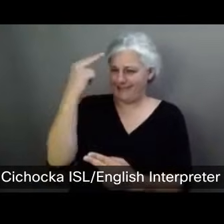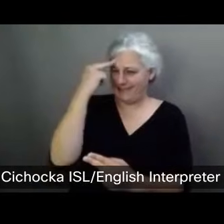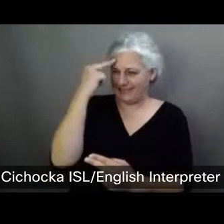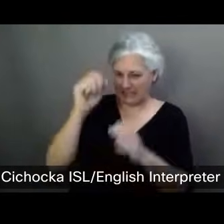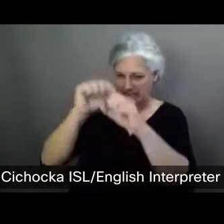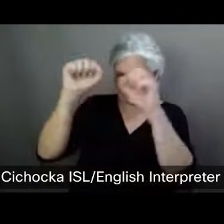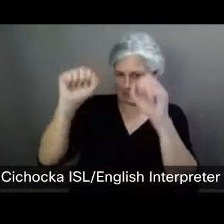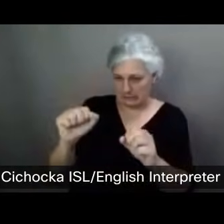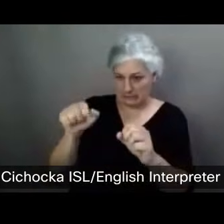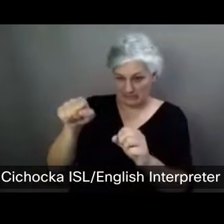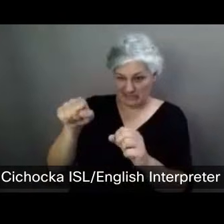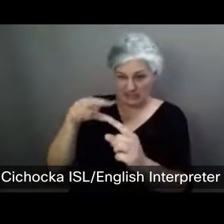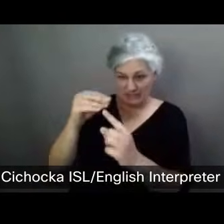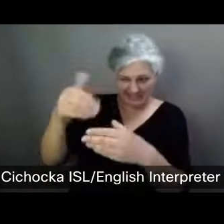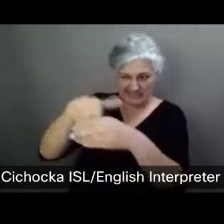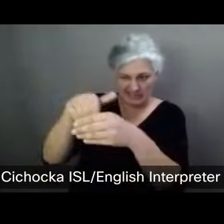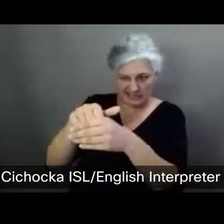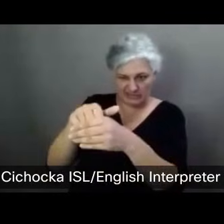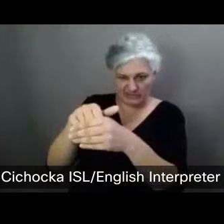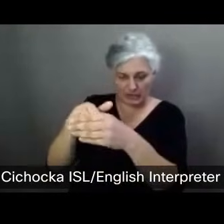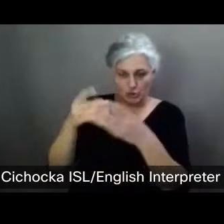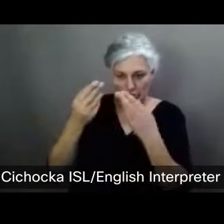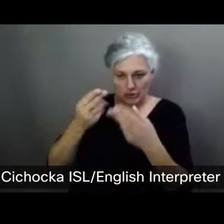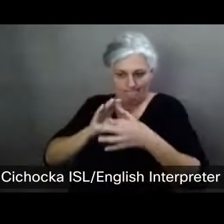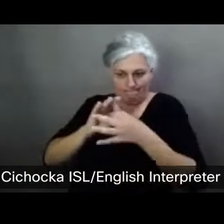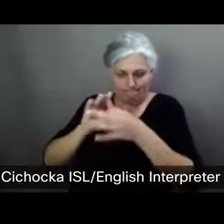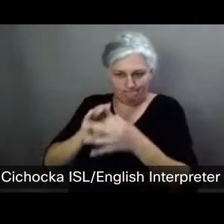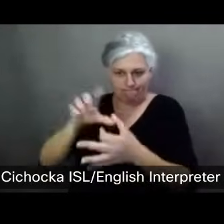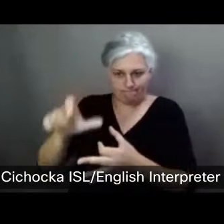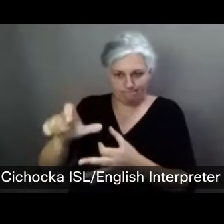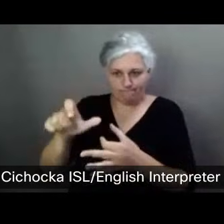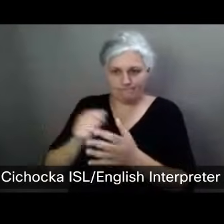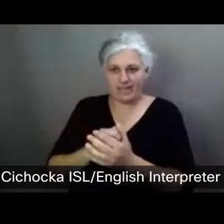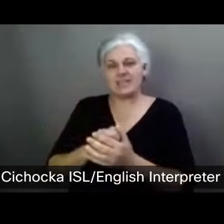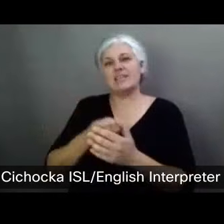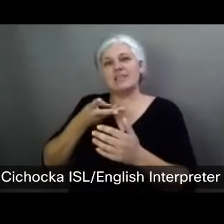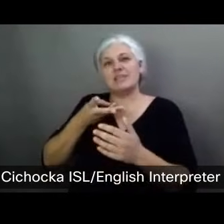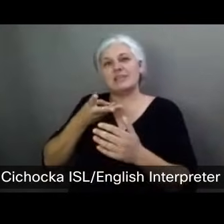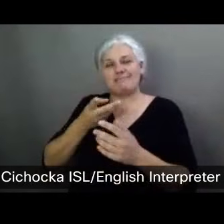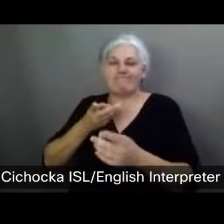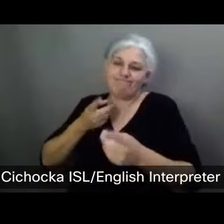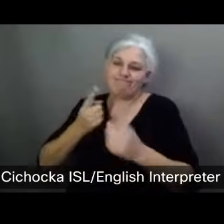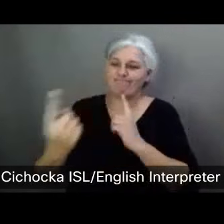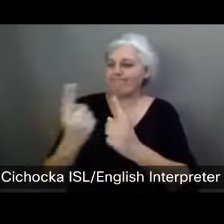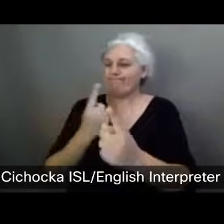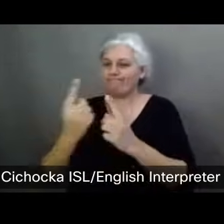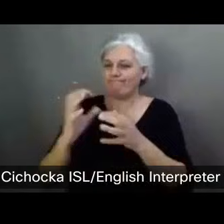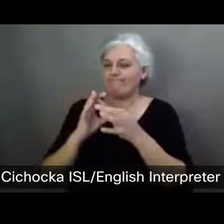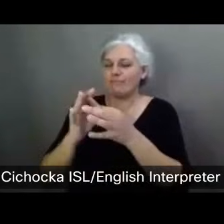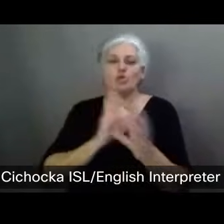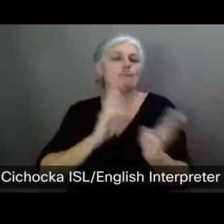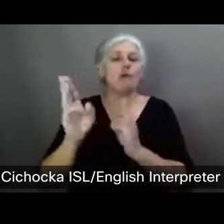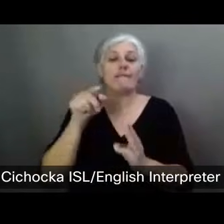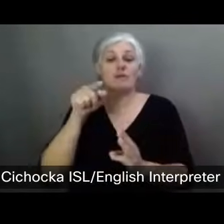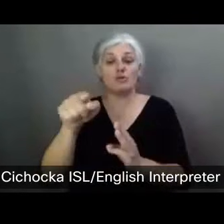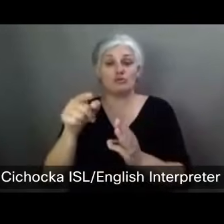system that you're going to have to engage with. So it's that two-way channel. It's not practical for you to be